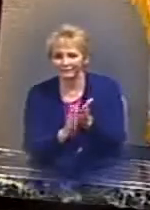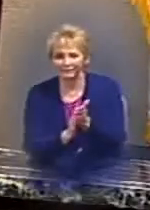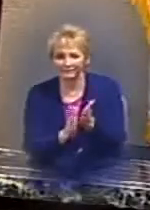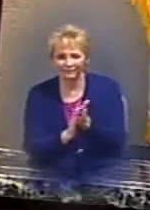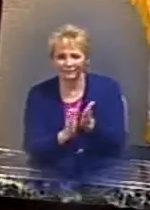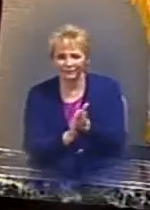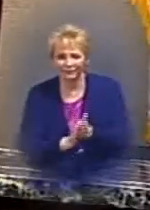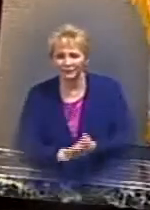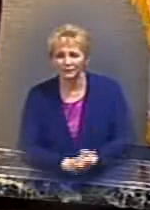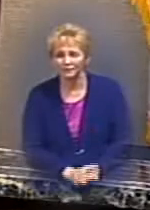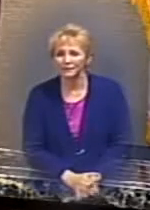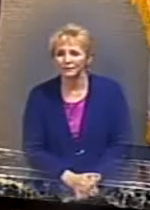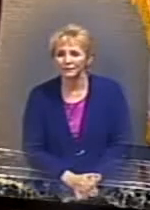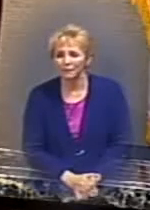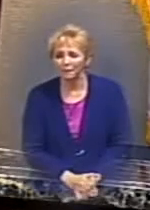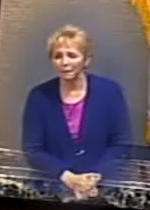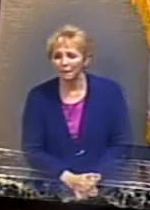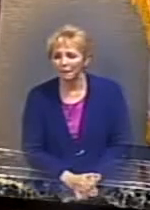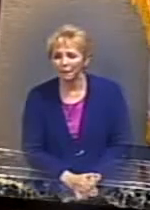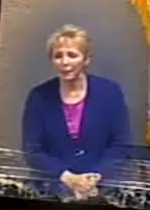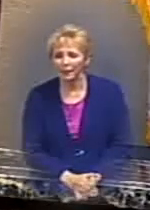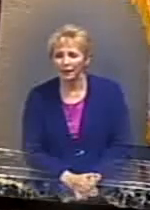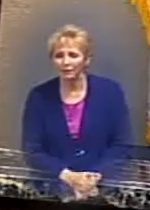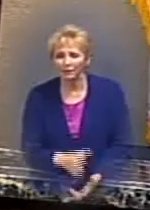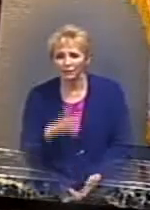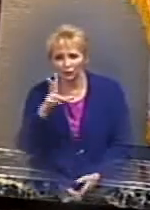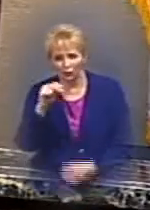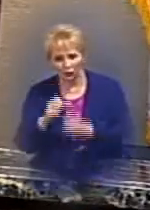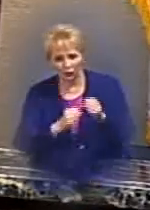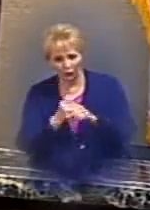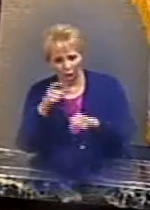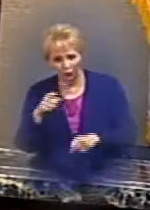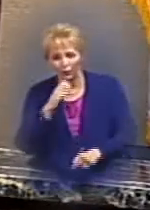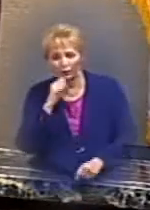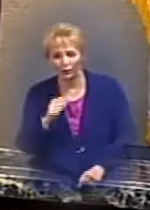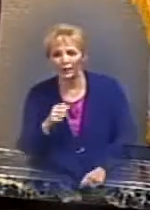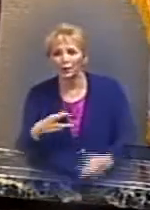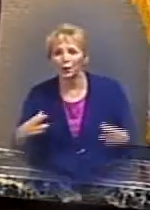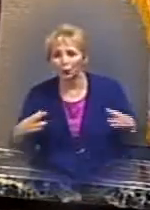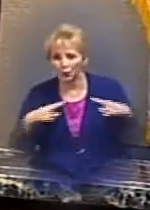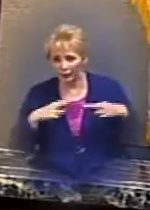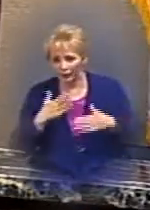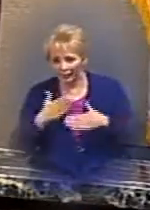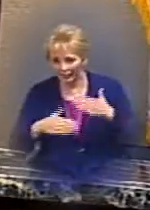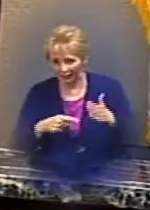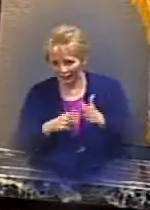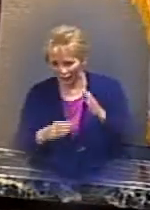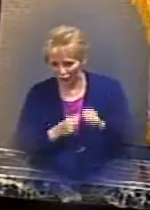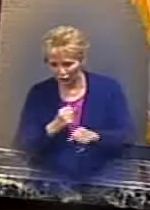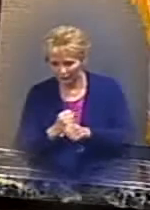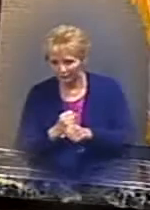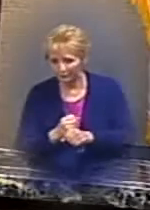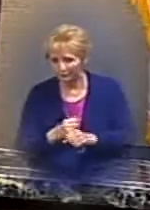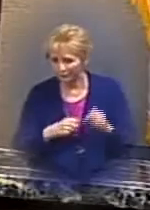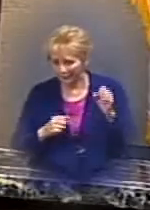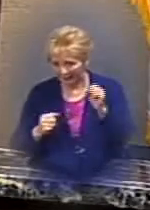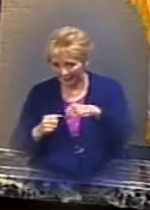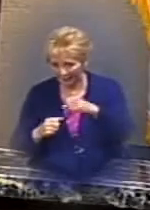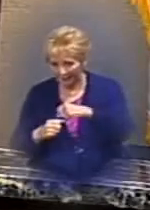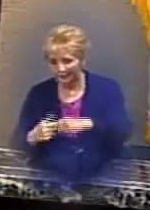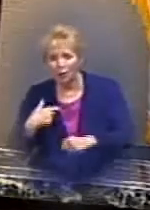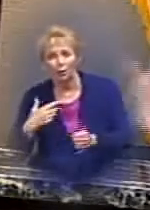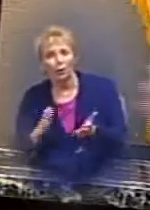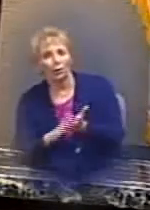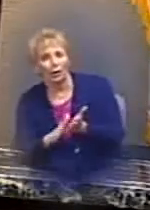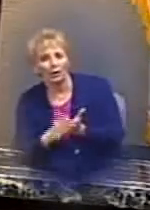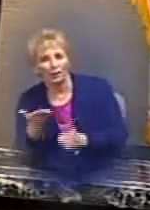Years for you, Mark, and 30 years for you, and you are retiring at the end of the year. And I want to congratulate